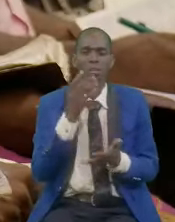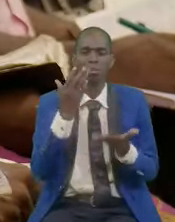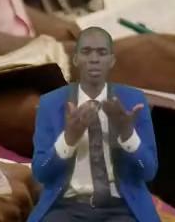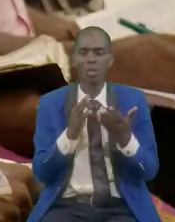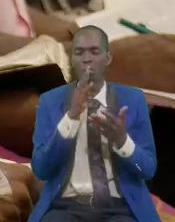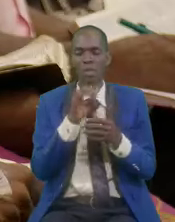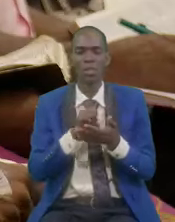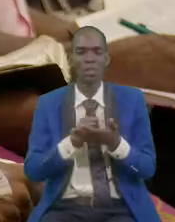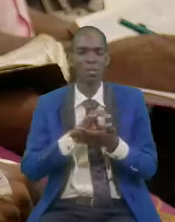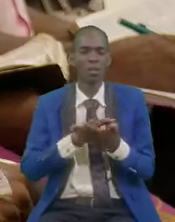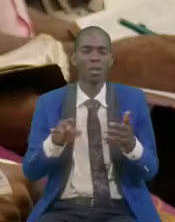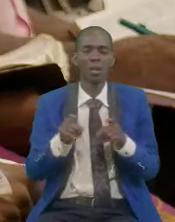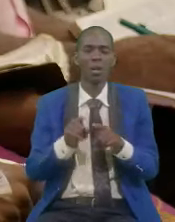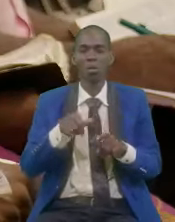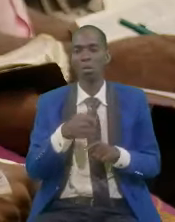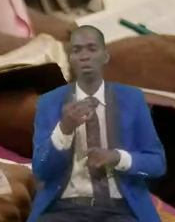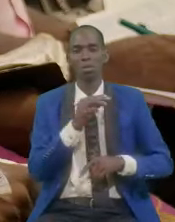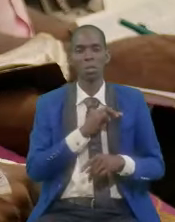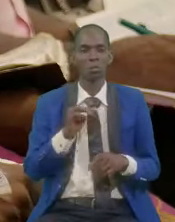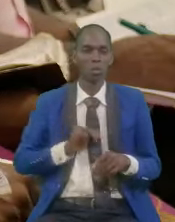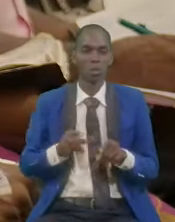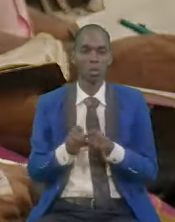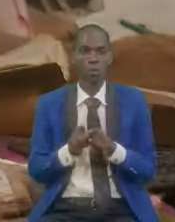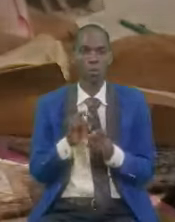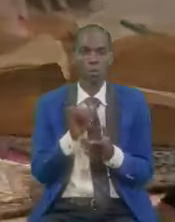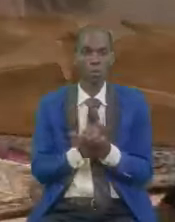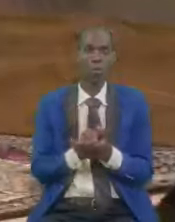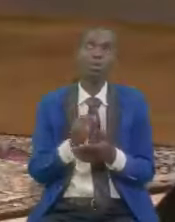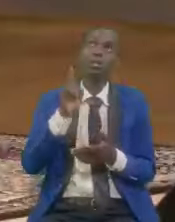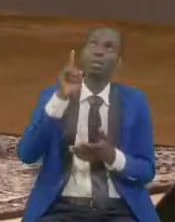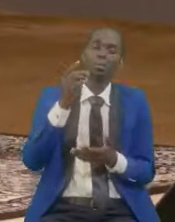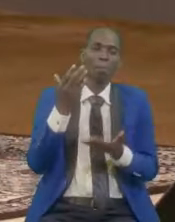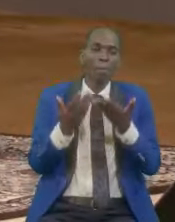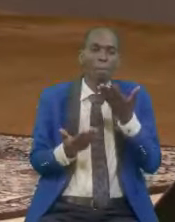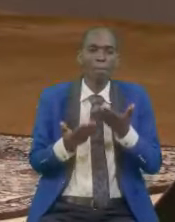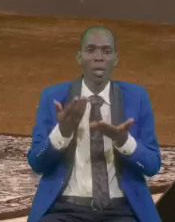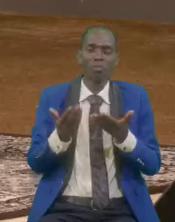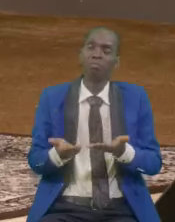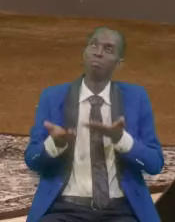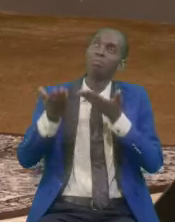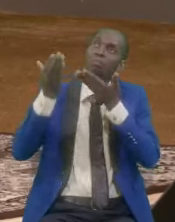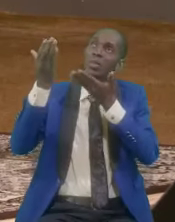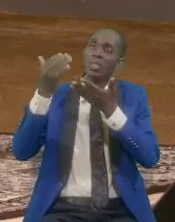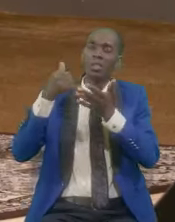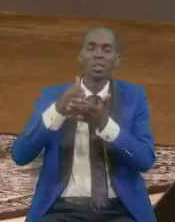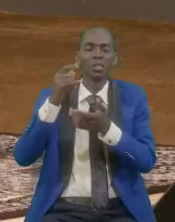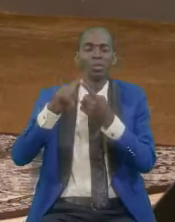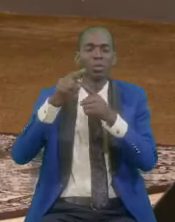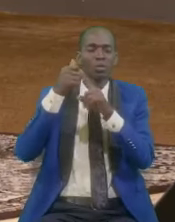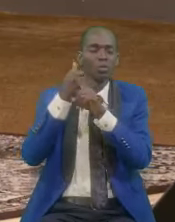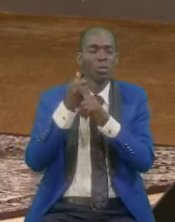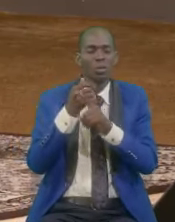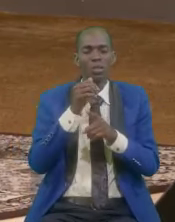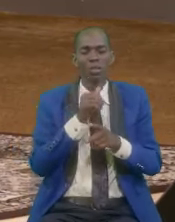too are sanctified, that he might present it to himself, a glorious church,